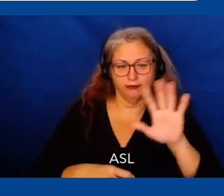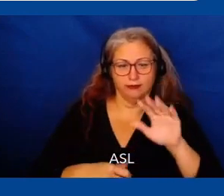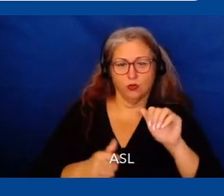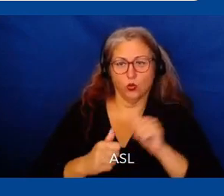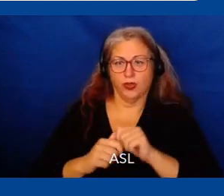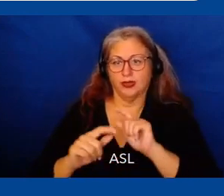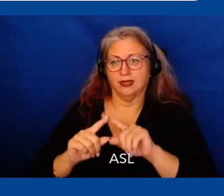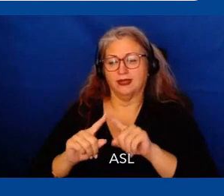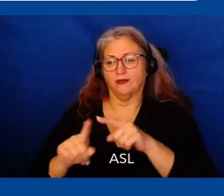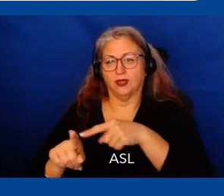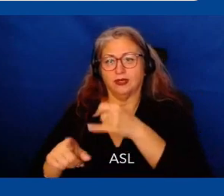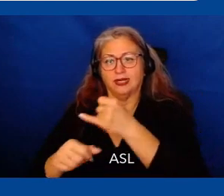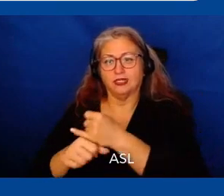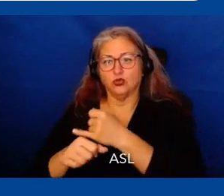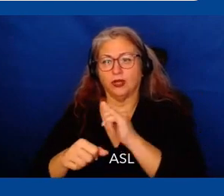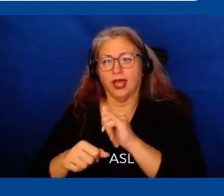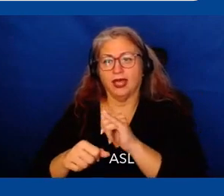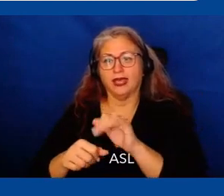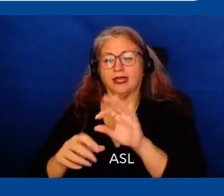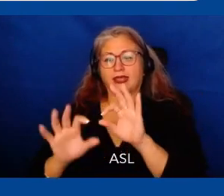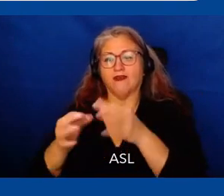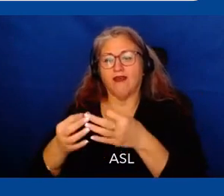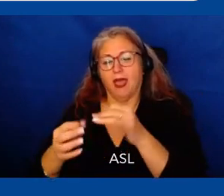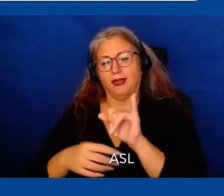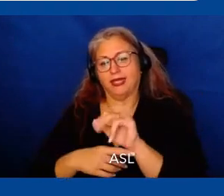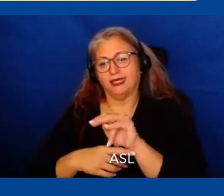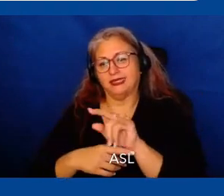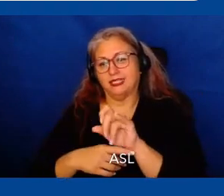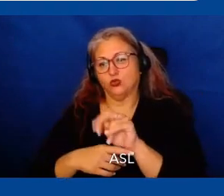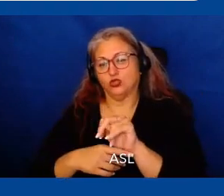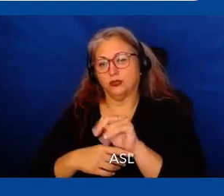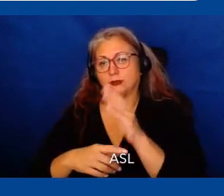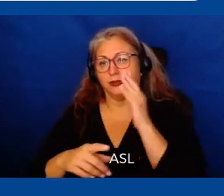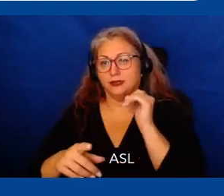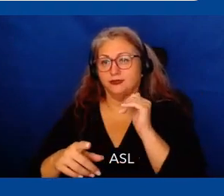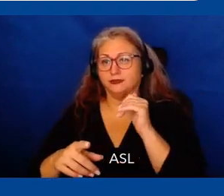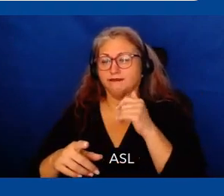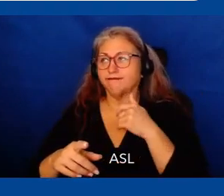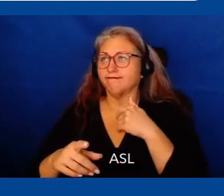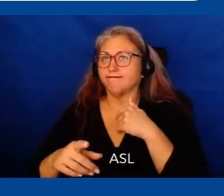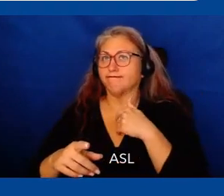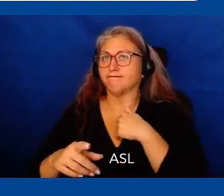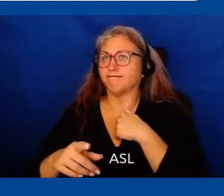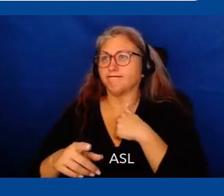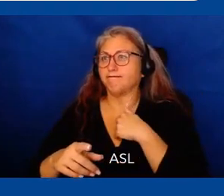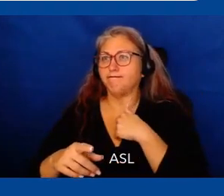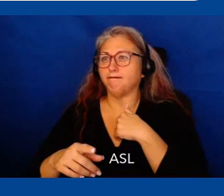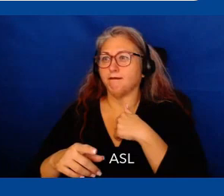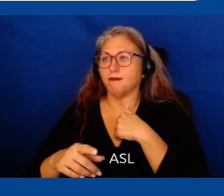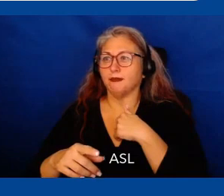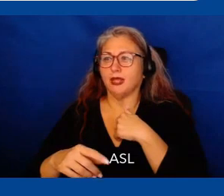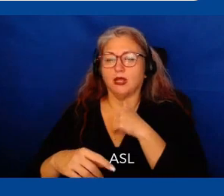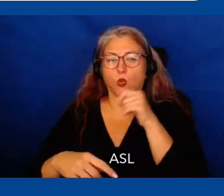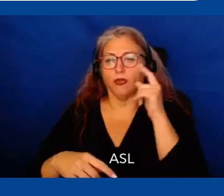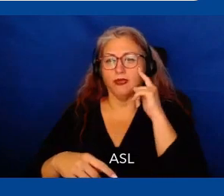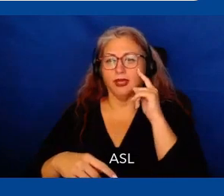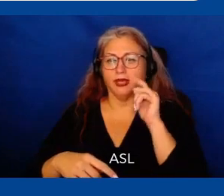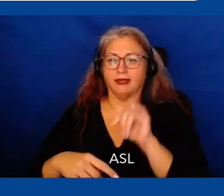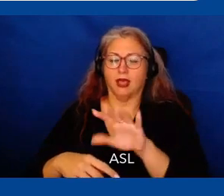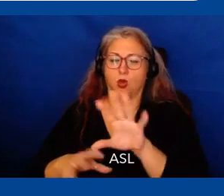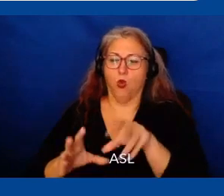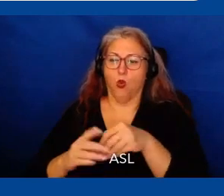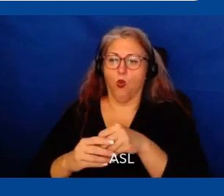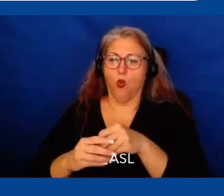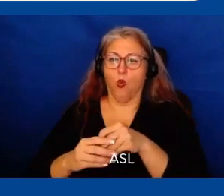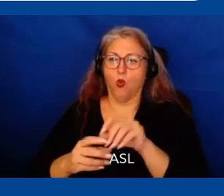institution, like the family institution. Because like I don't think that this whole matter has to